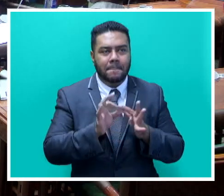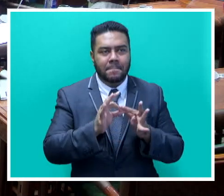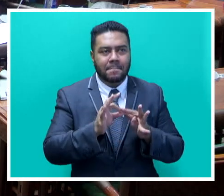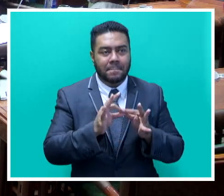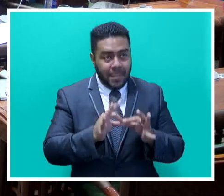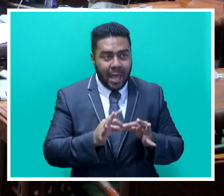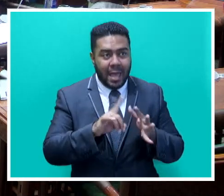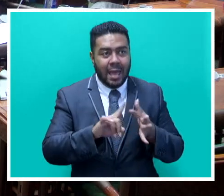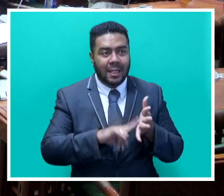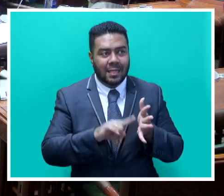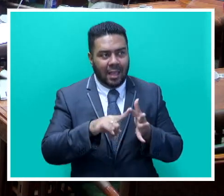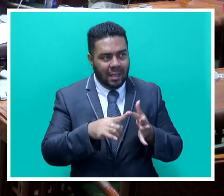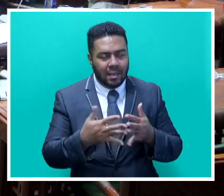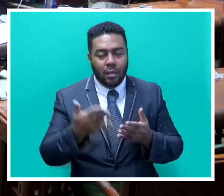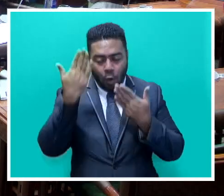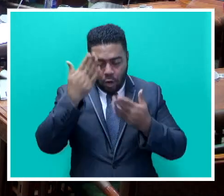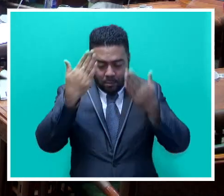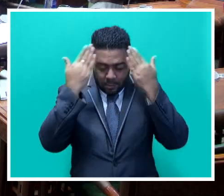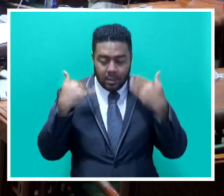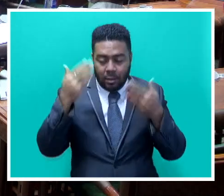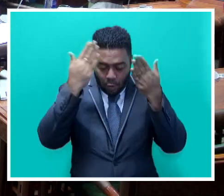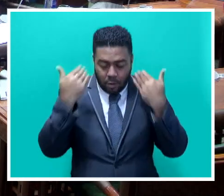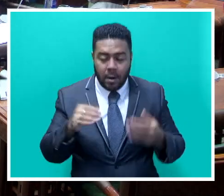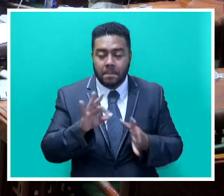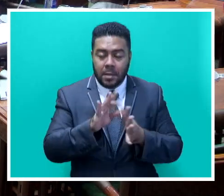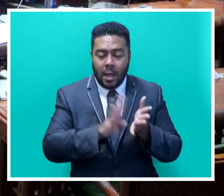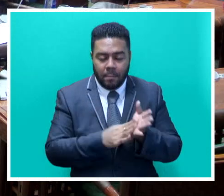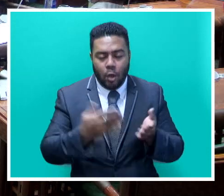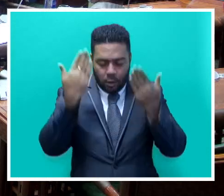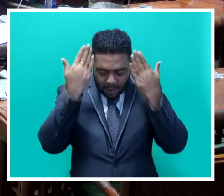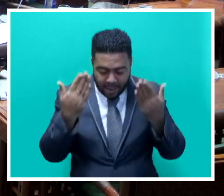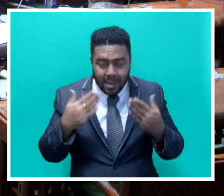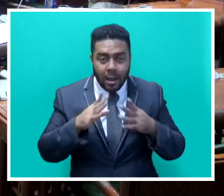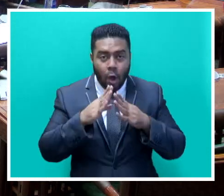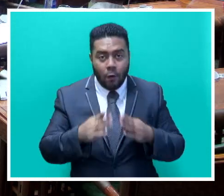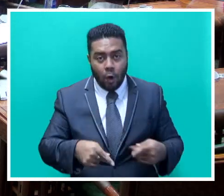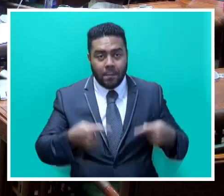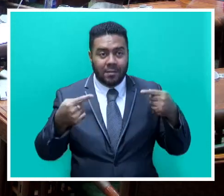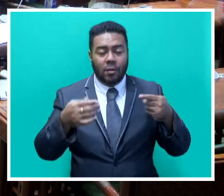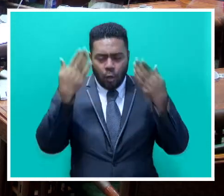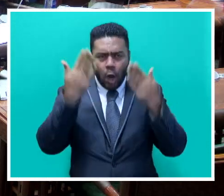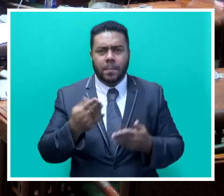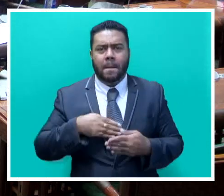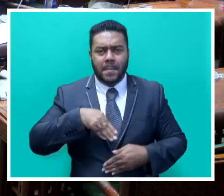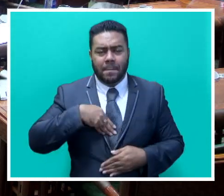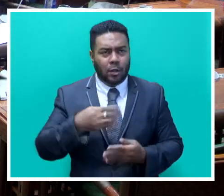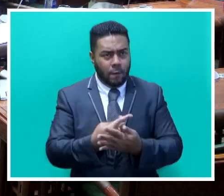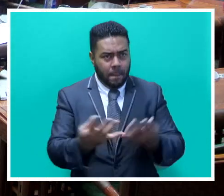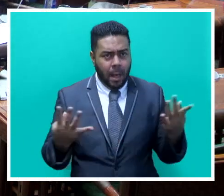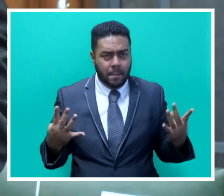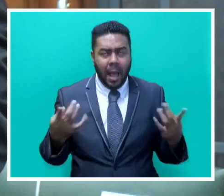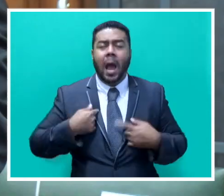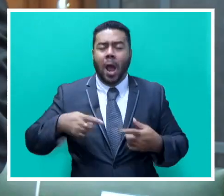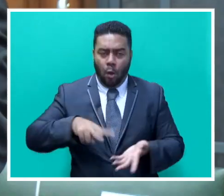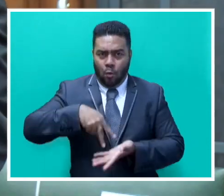Thank you, Honourable Speaker. The Honourable Prime Minister, the Honourable Leader of the Opposition, Honourable Cabinet Ministers, Honourable Members of Parliament, I rise before this August House